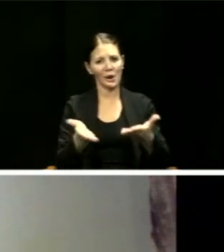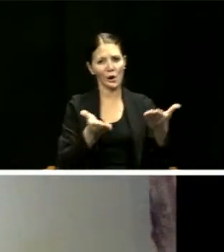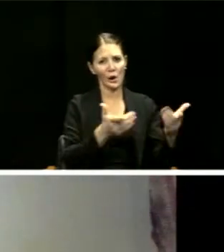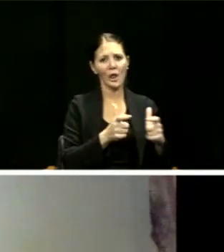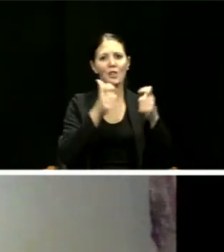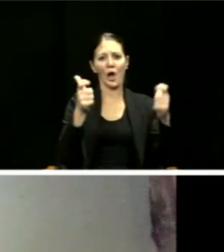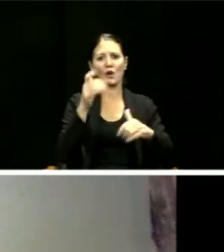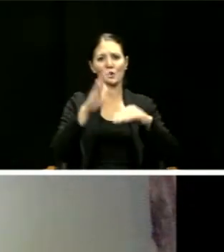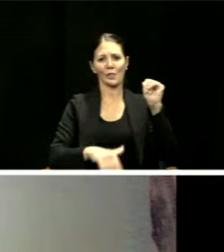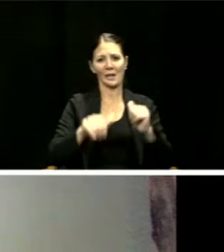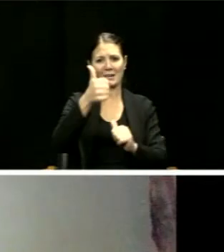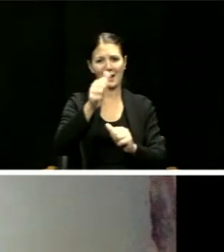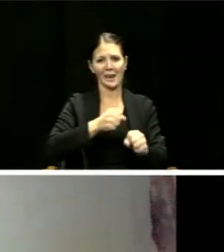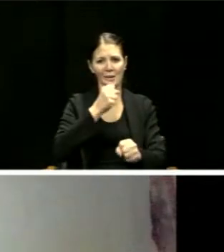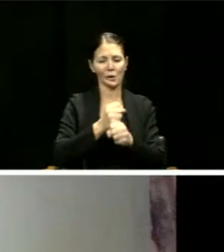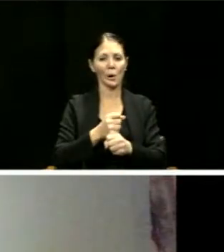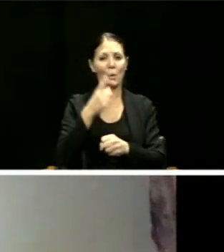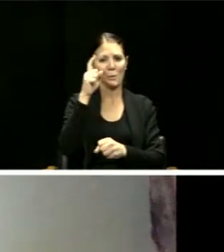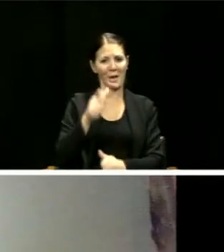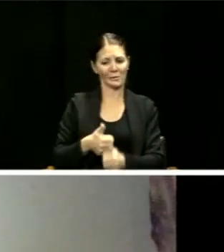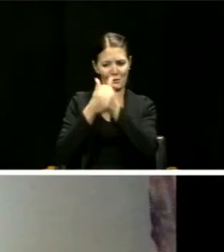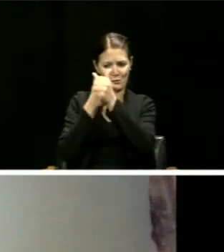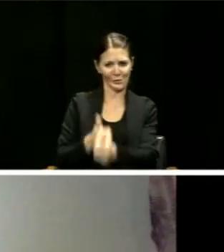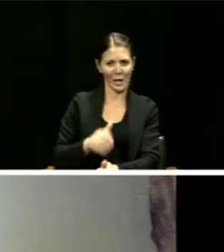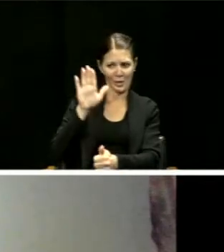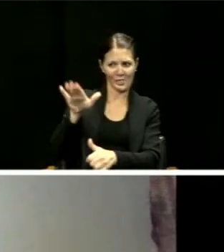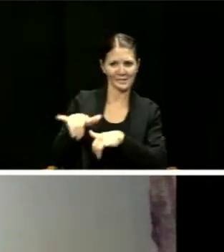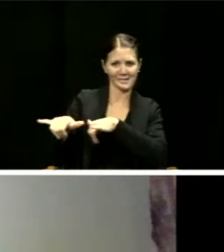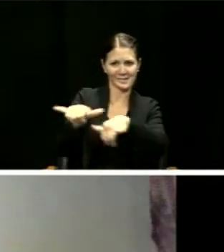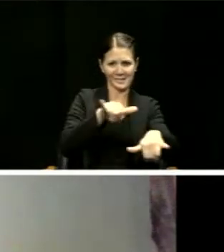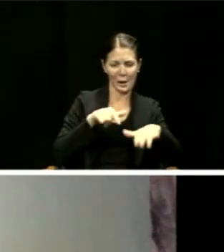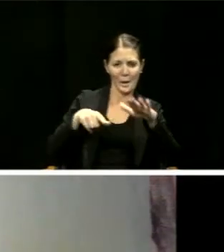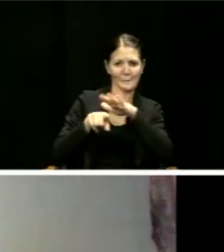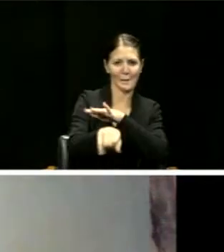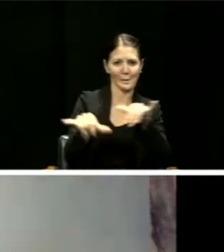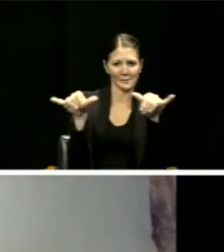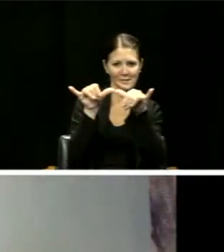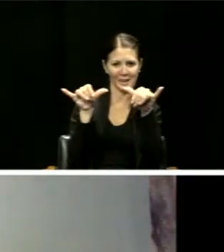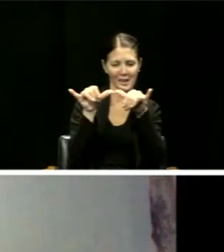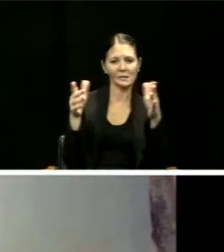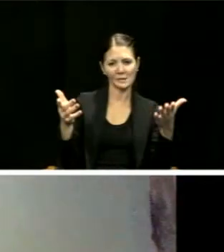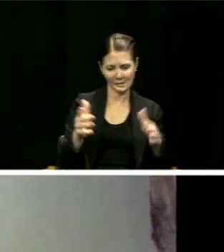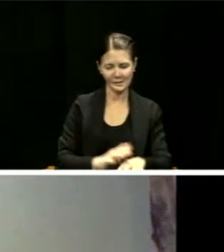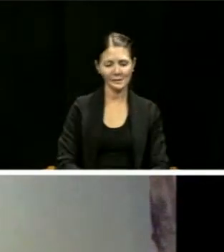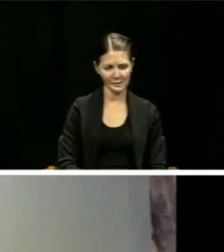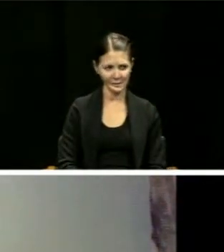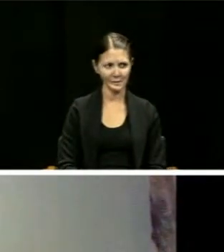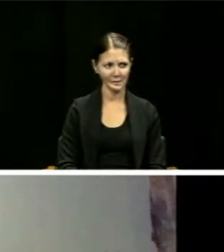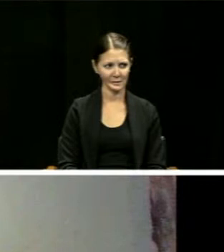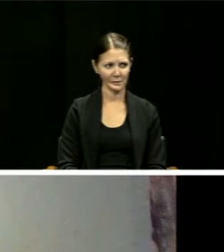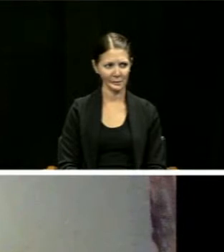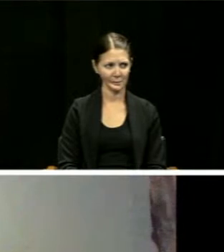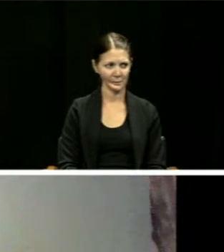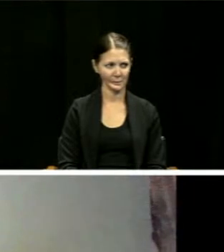than a 10-year because we have to use those standard pipe sizes. So.